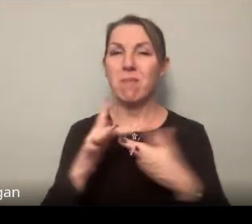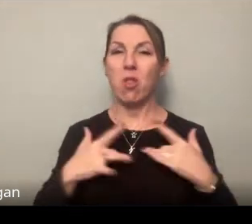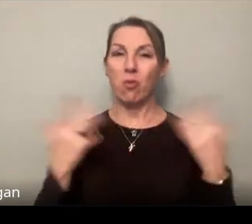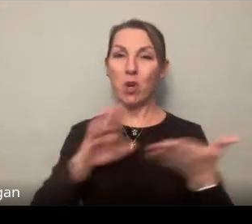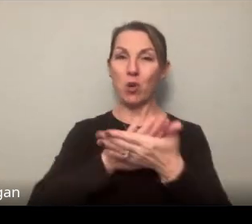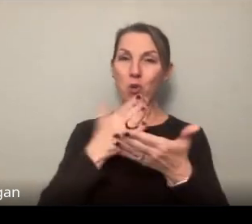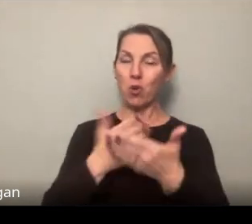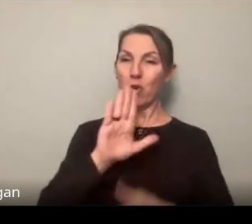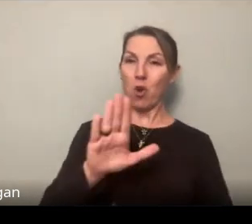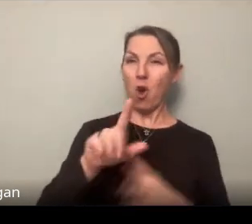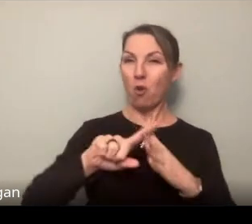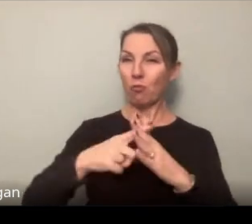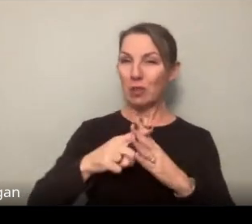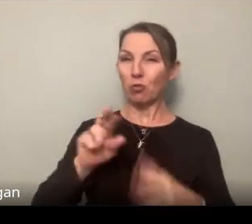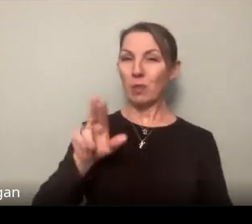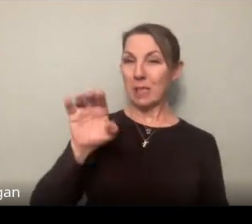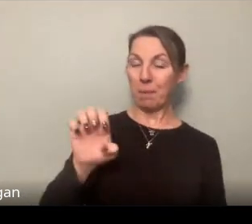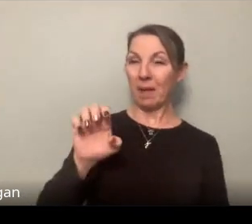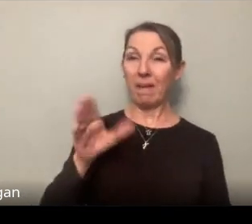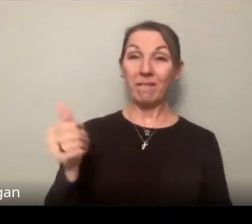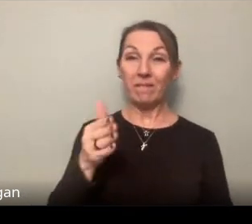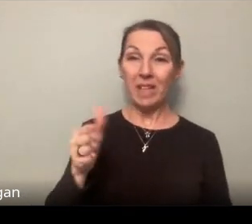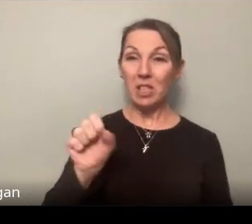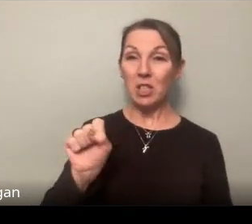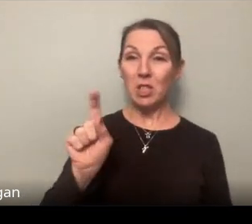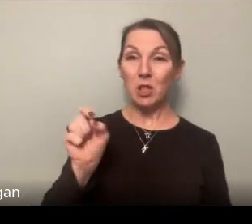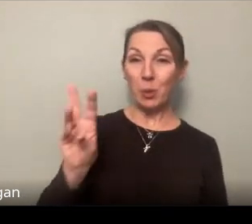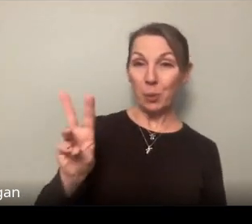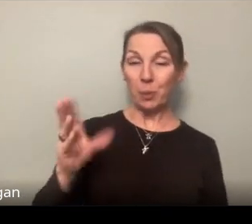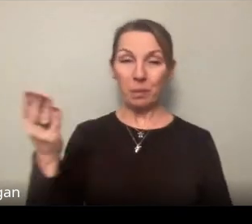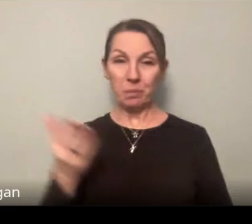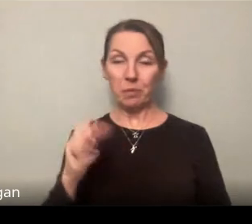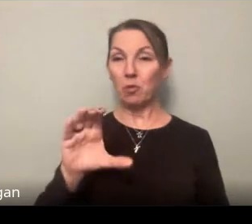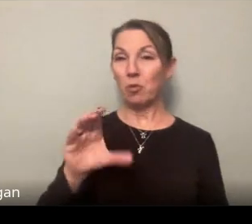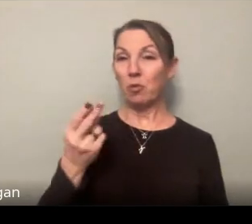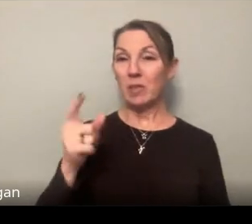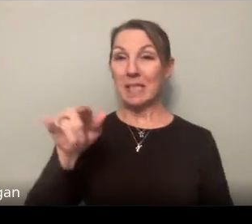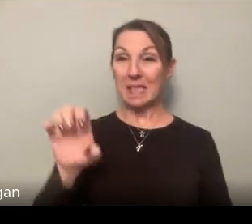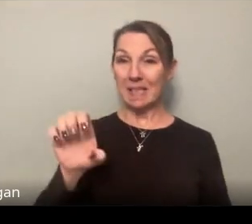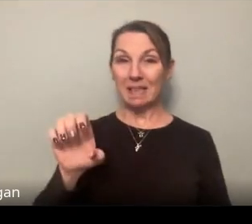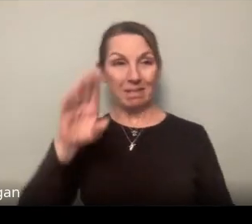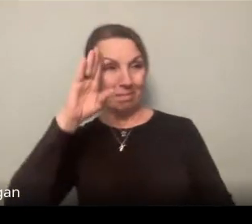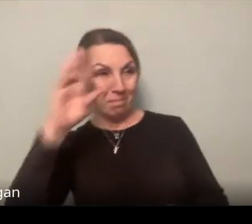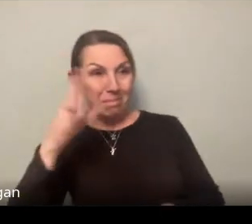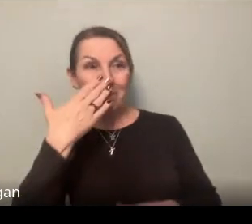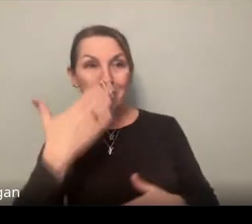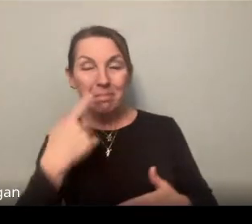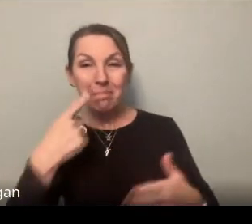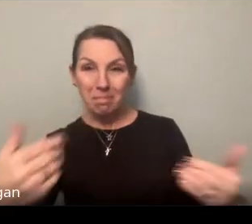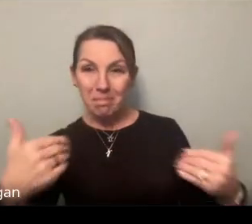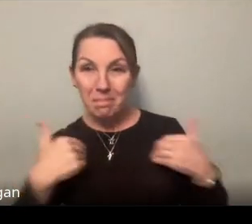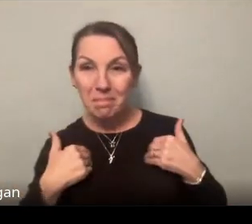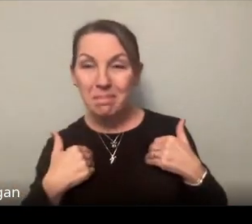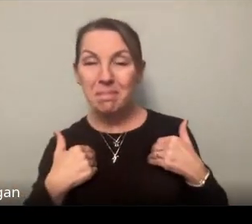own original recipe of fish stew. I'd like to introduce Christine. Hi, Ellen. Thanks so much for